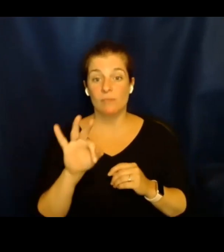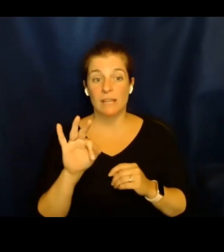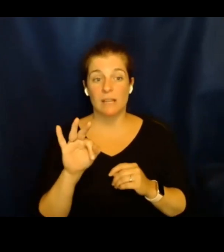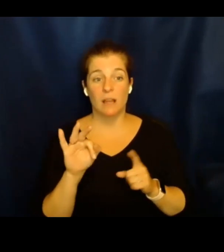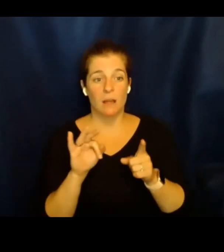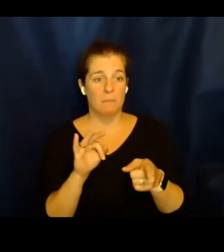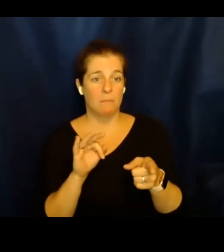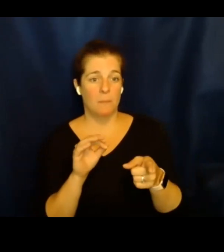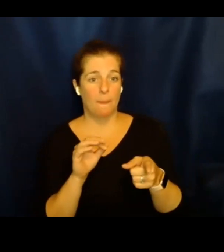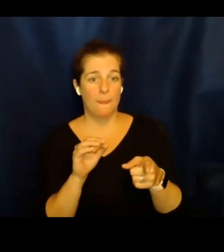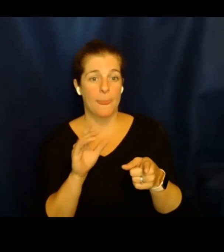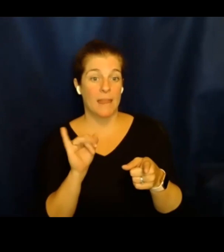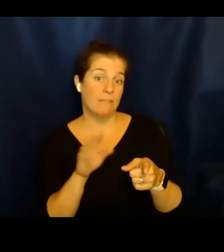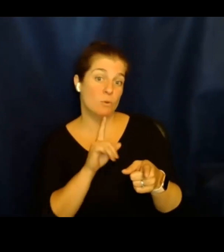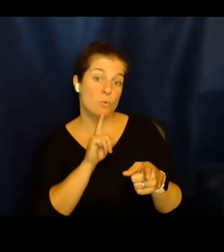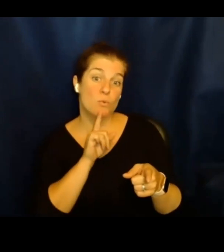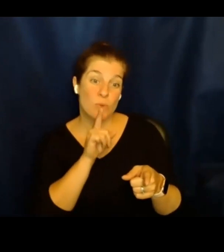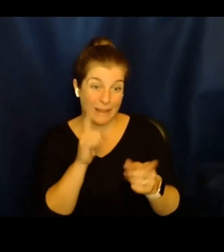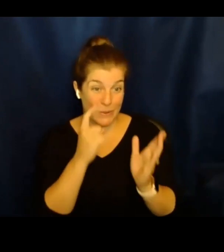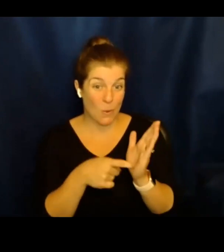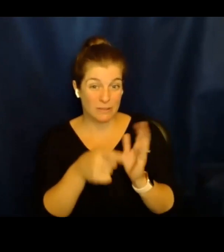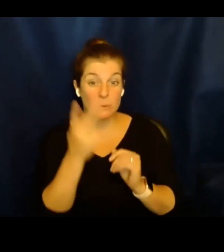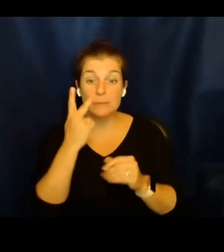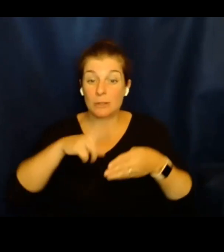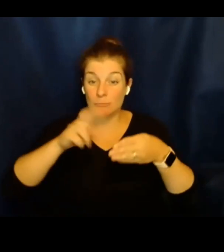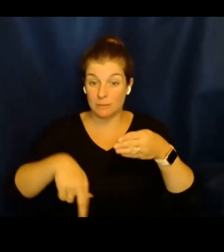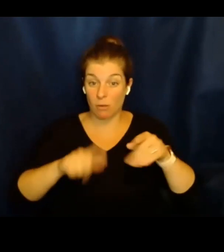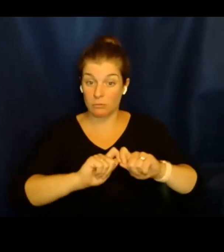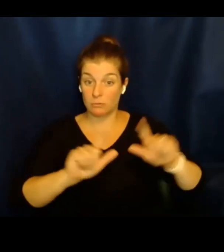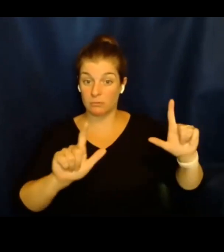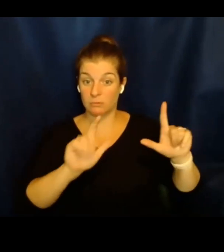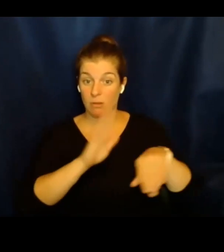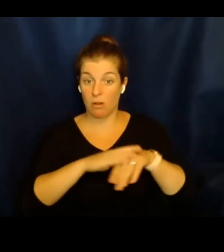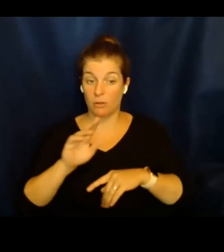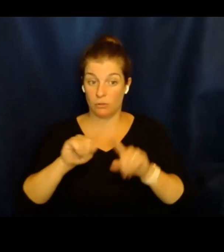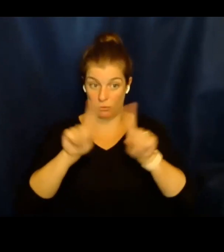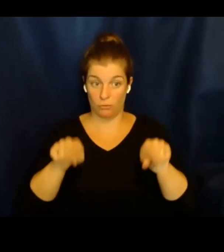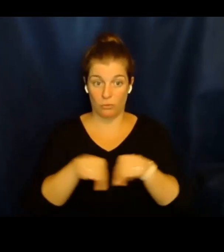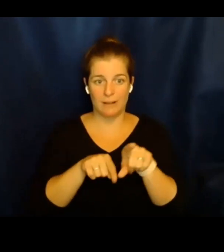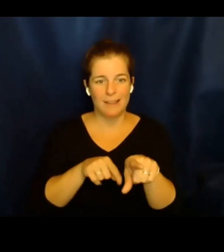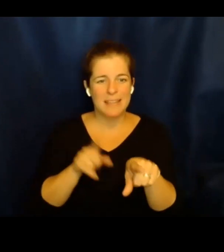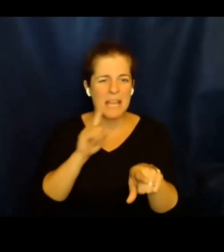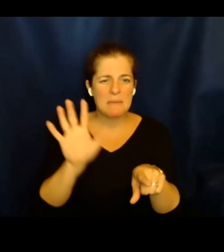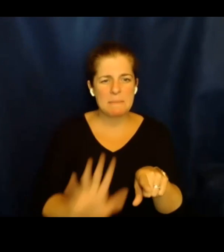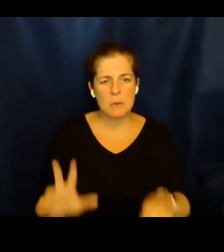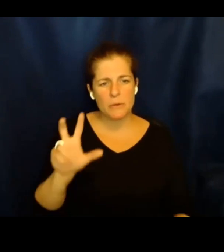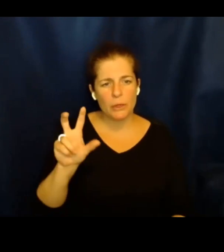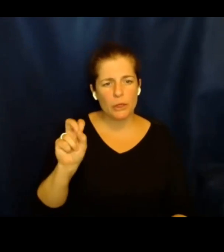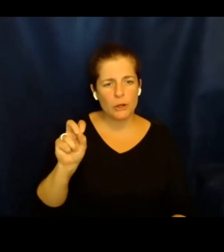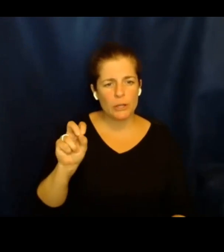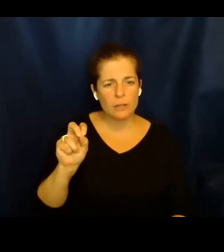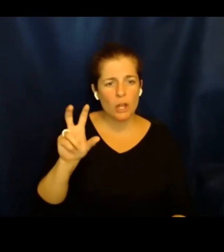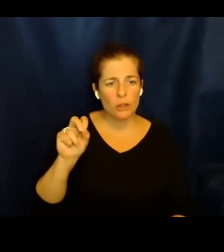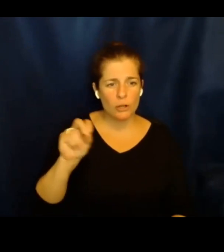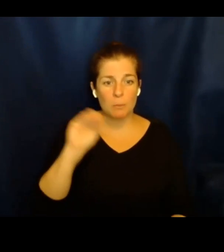if you really notice, if you really pay attention, there is about 30% of people